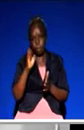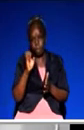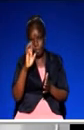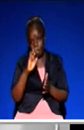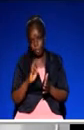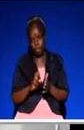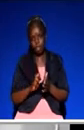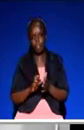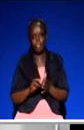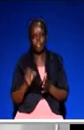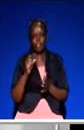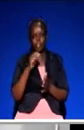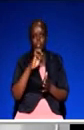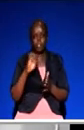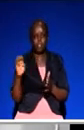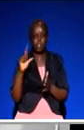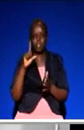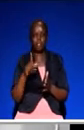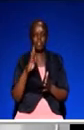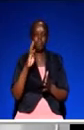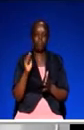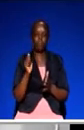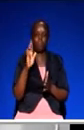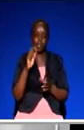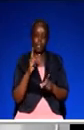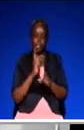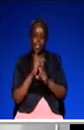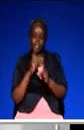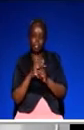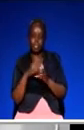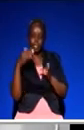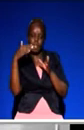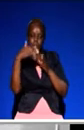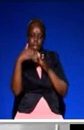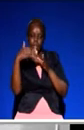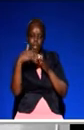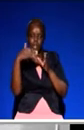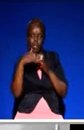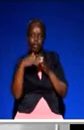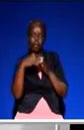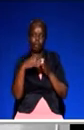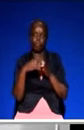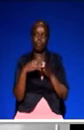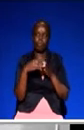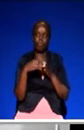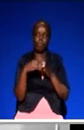the steel bar is inclined at an angle of dip. Theta.